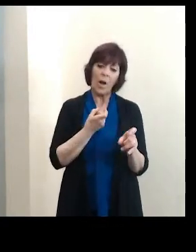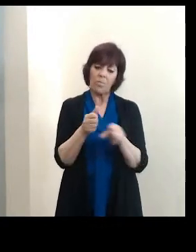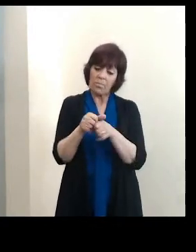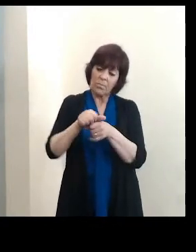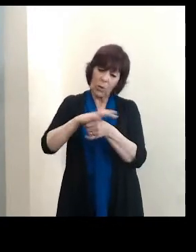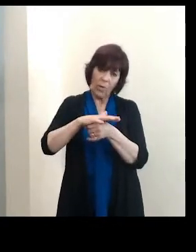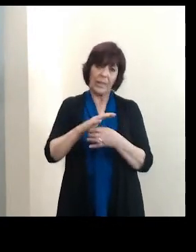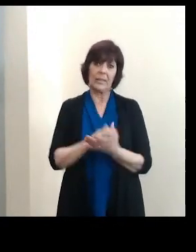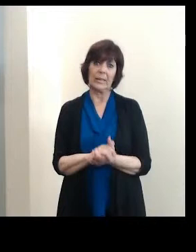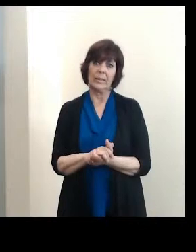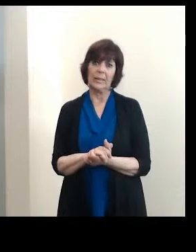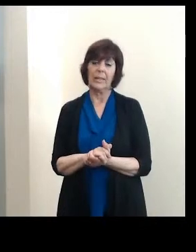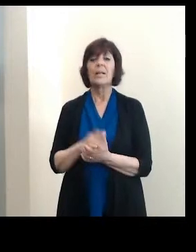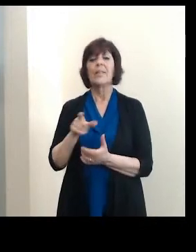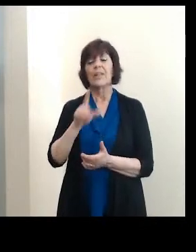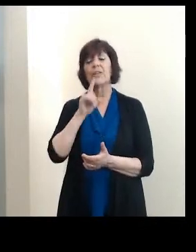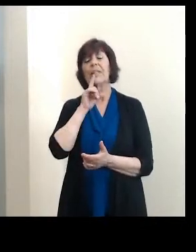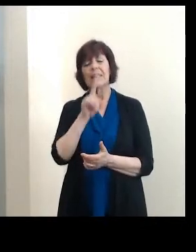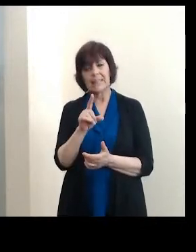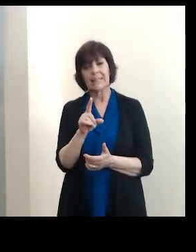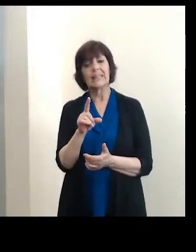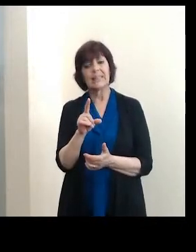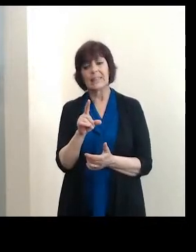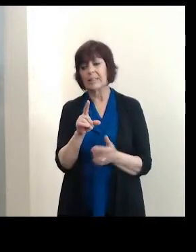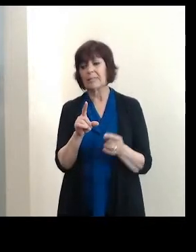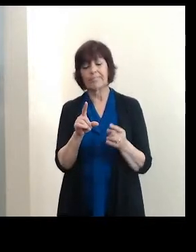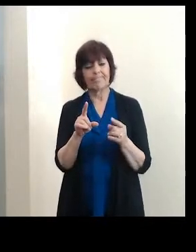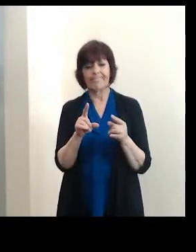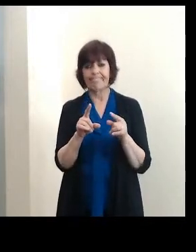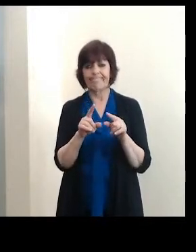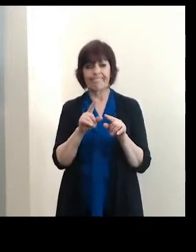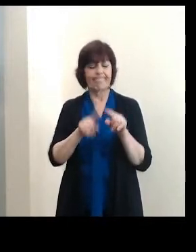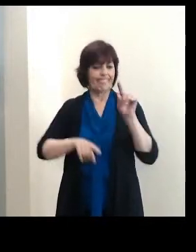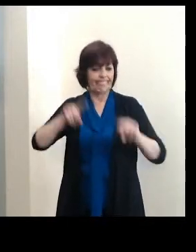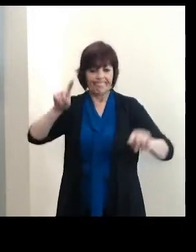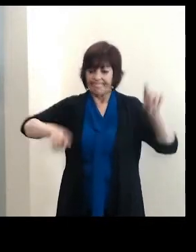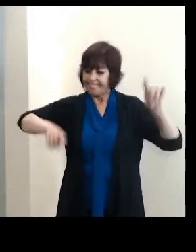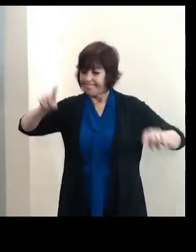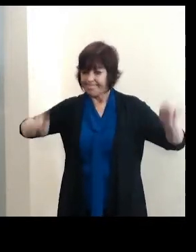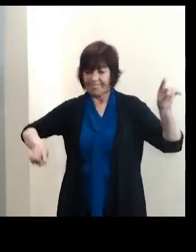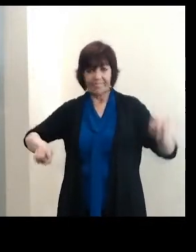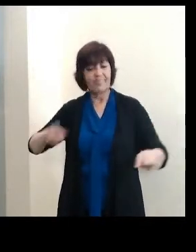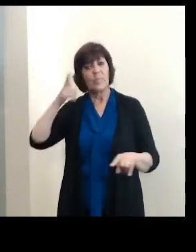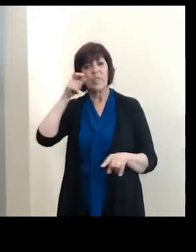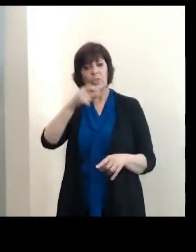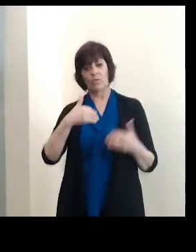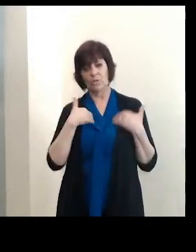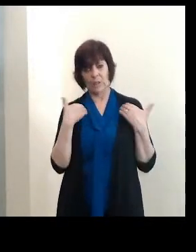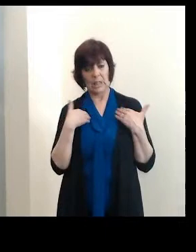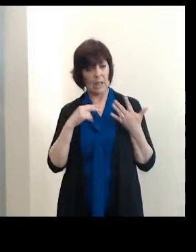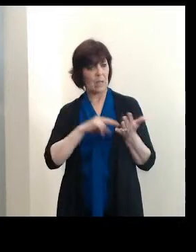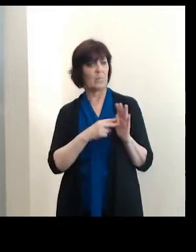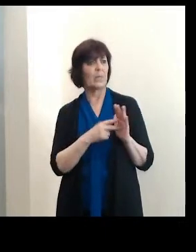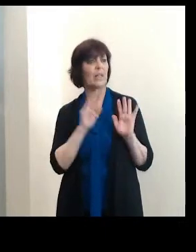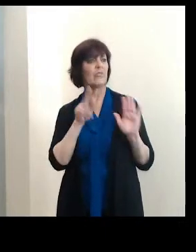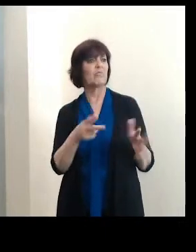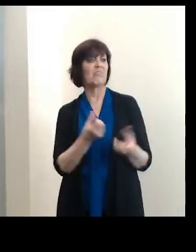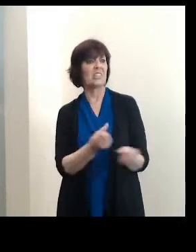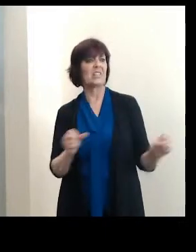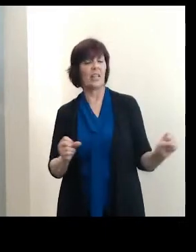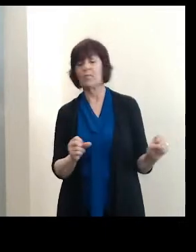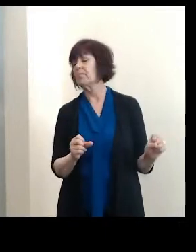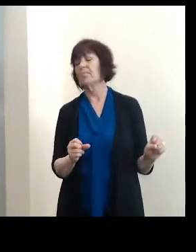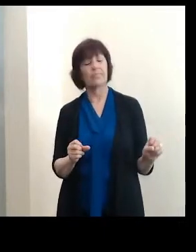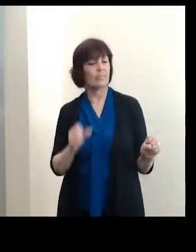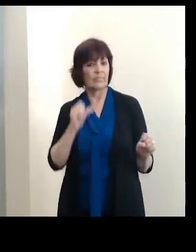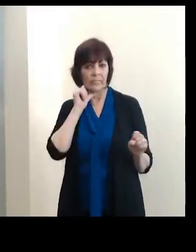long-term COVID-19. So there is a wide spectrum of disease, and just because you're young doesn't mean that you're safe from any